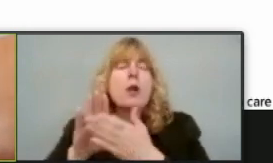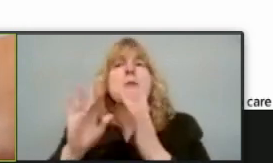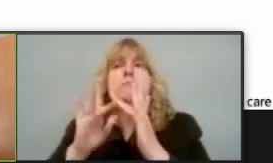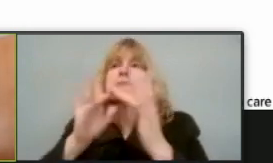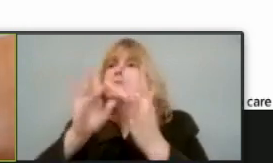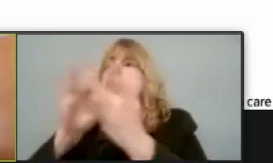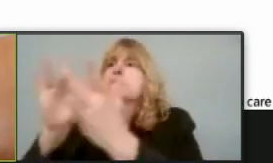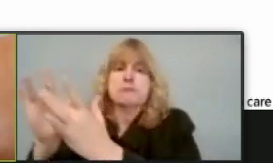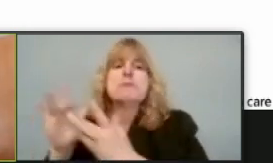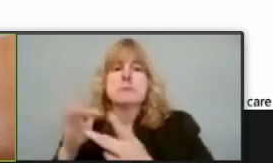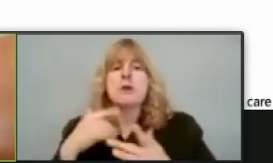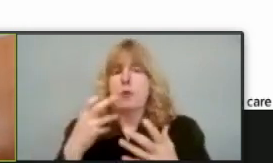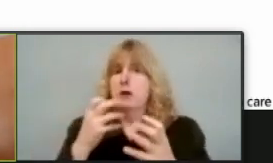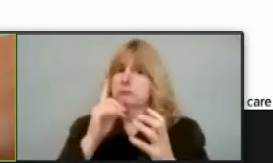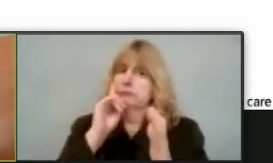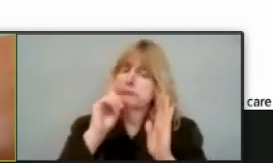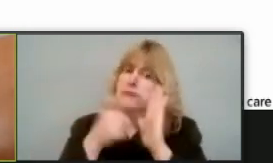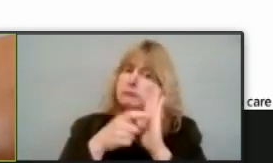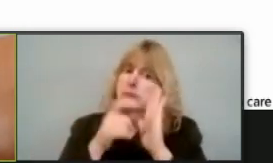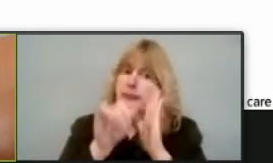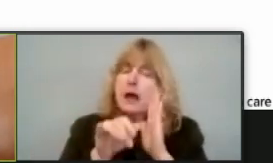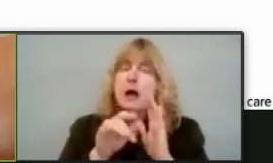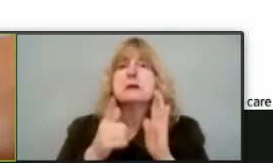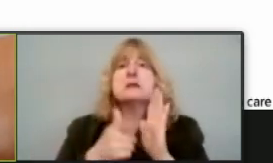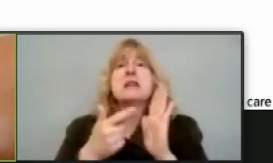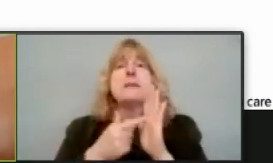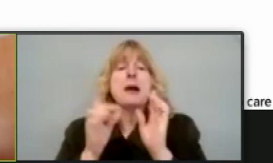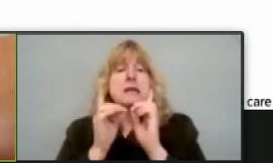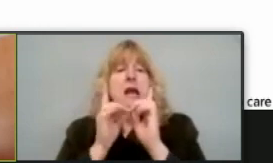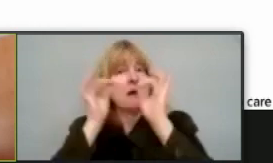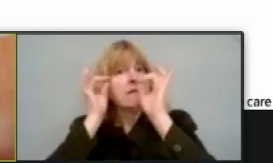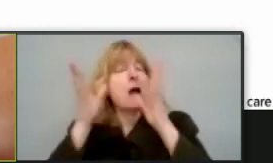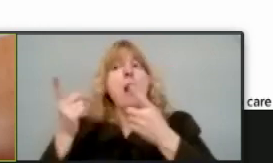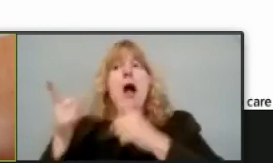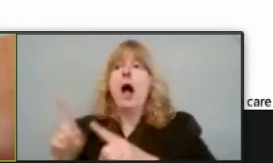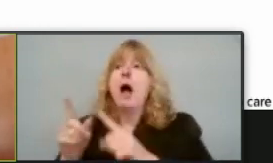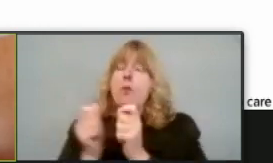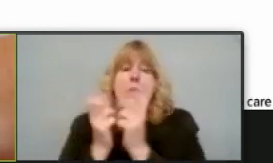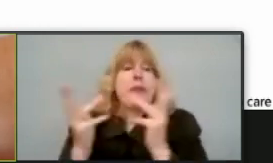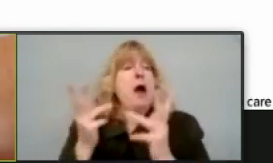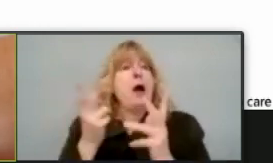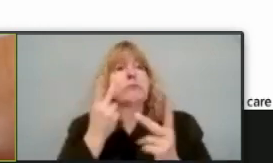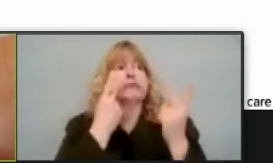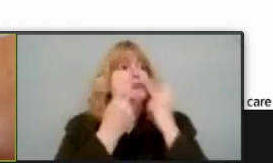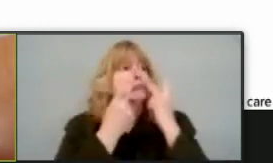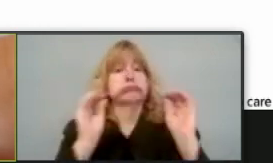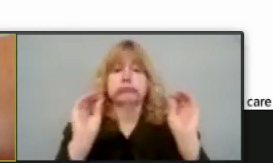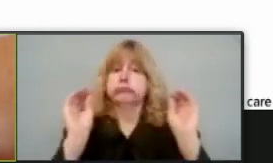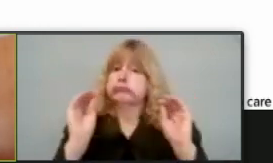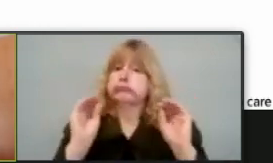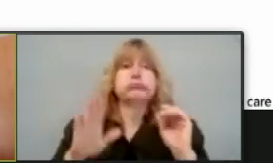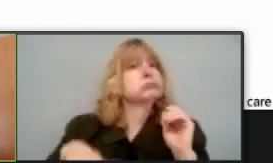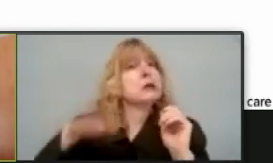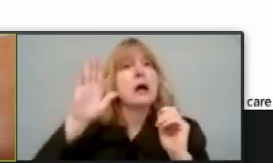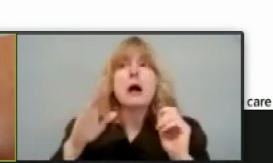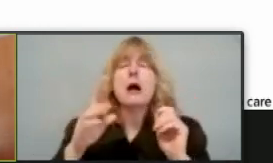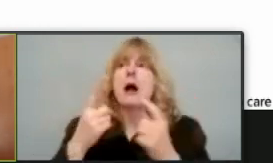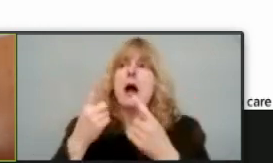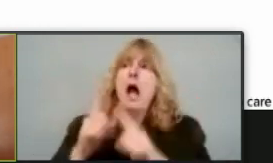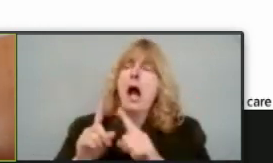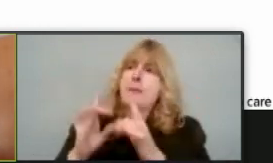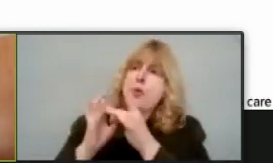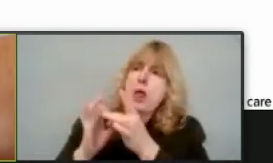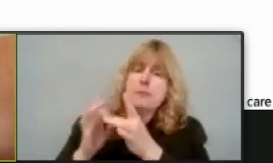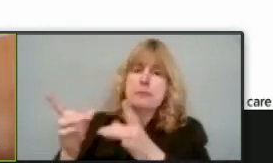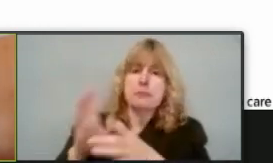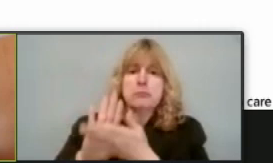as well. Sometimes dating violence happens without having any violence in the family. It's a relationship that people get into. They don't